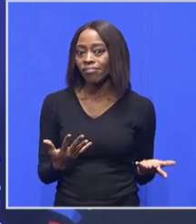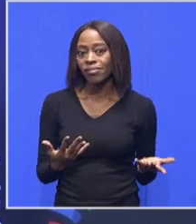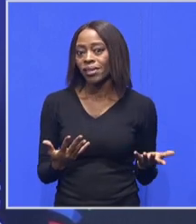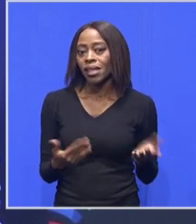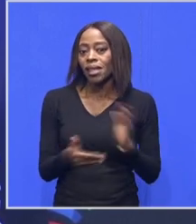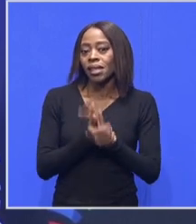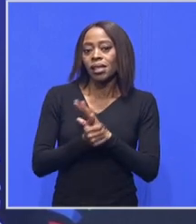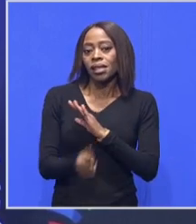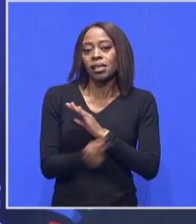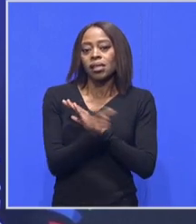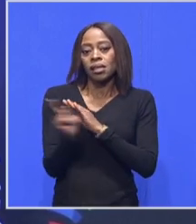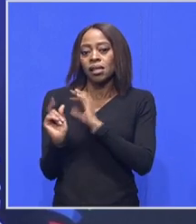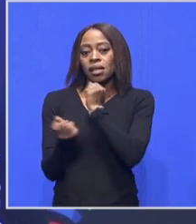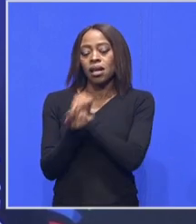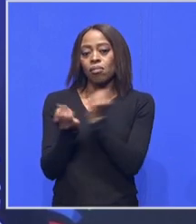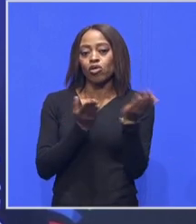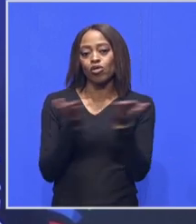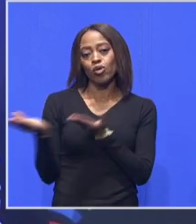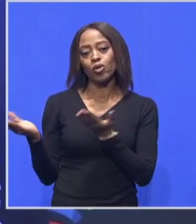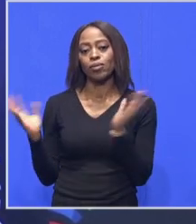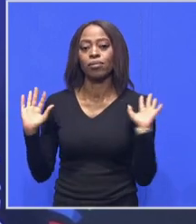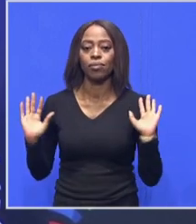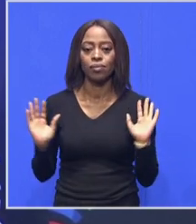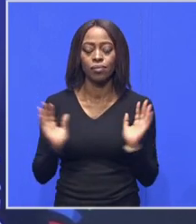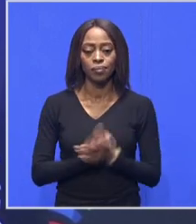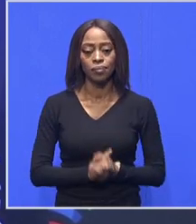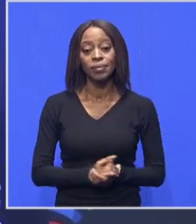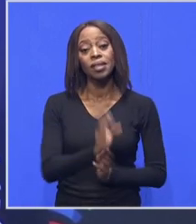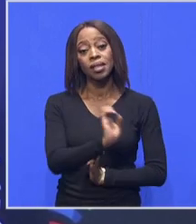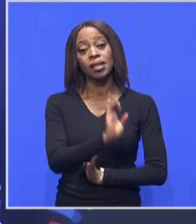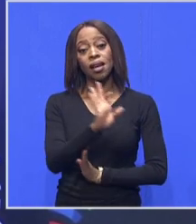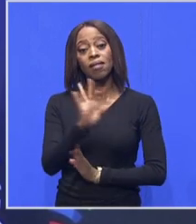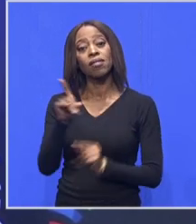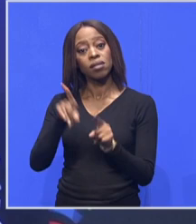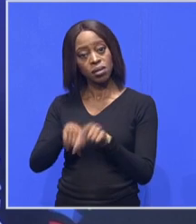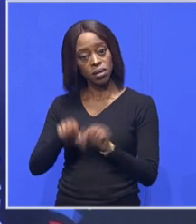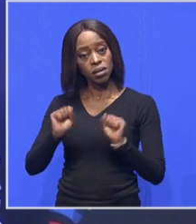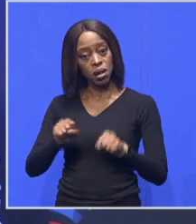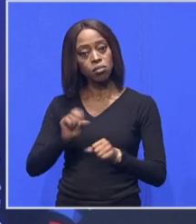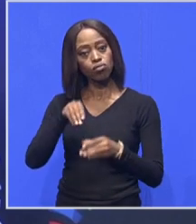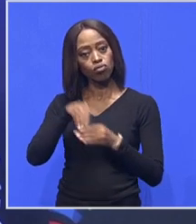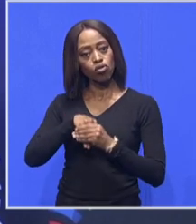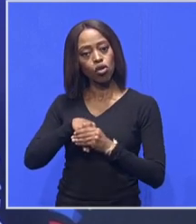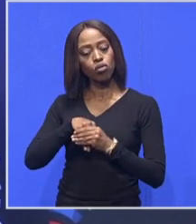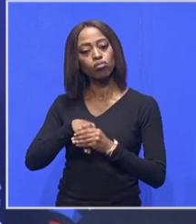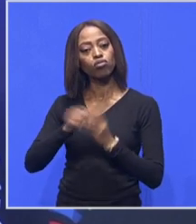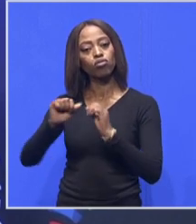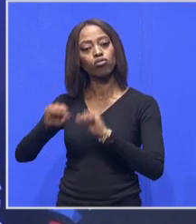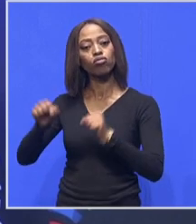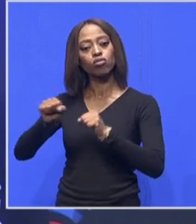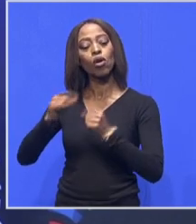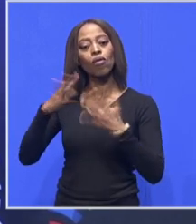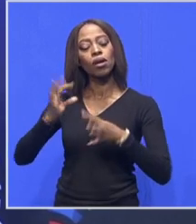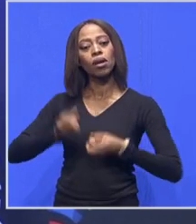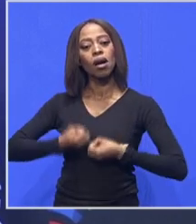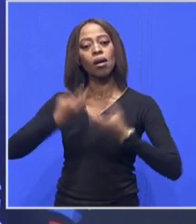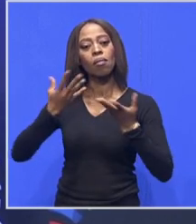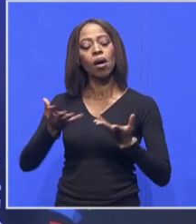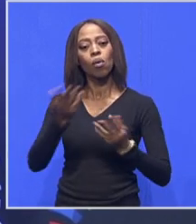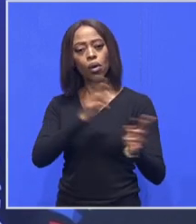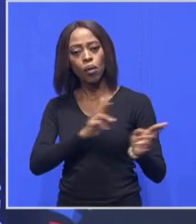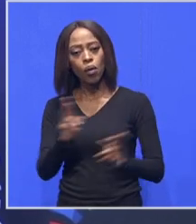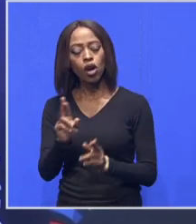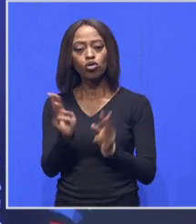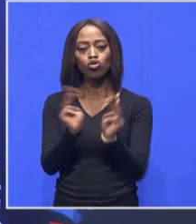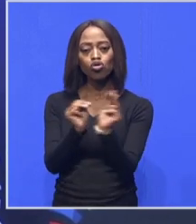indecisiveness gives rise to that instability. So the EFF is going to be part and parcel of those coalition agreements. We've already expressed that we are ready to govern, and our